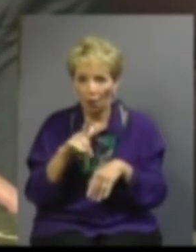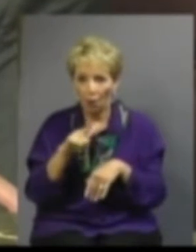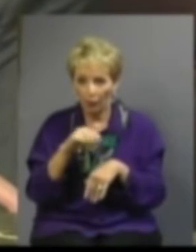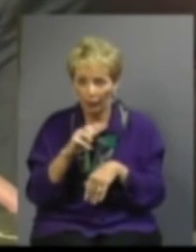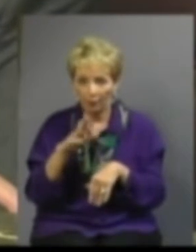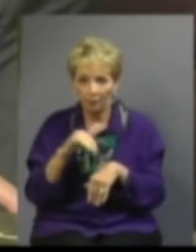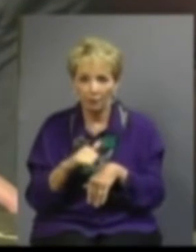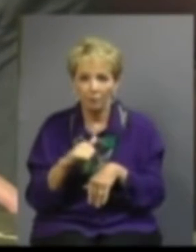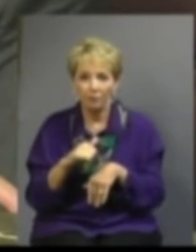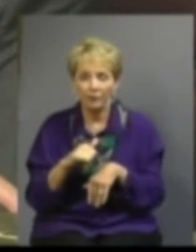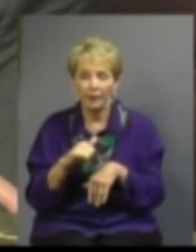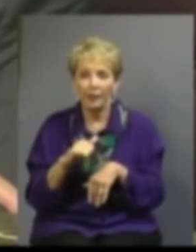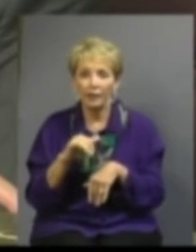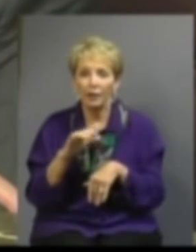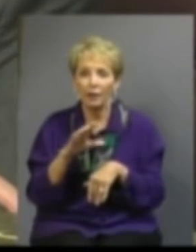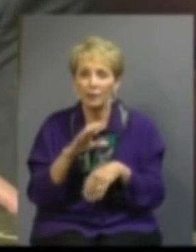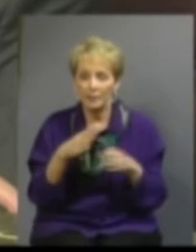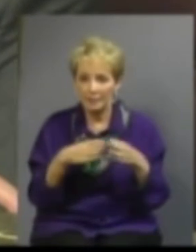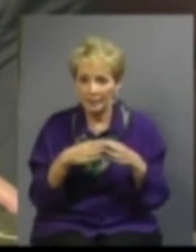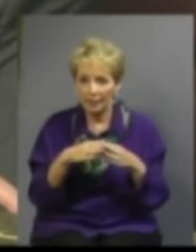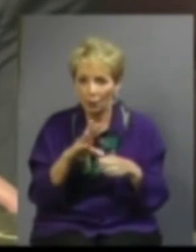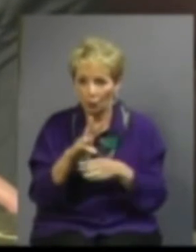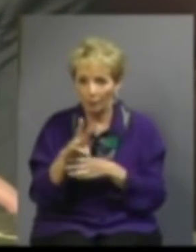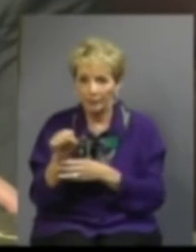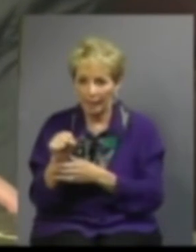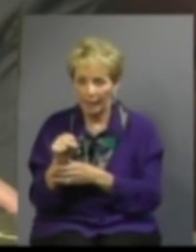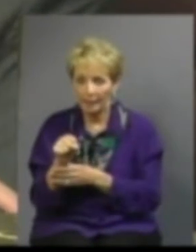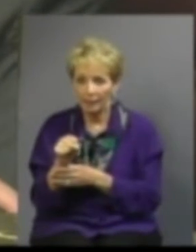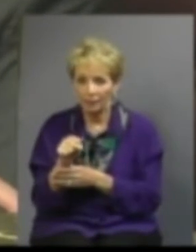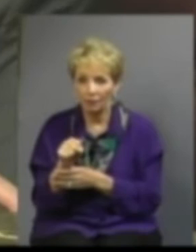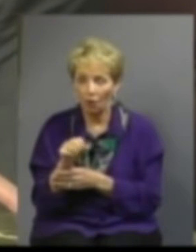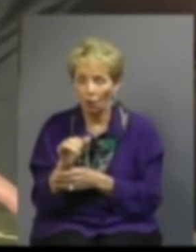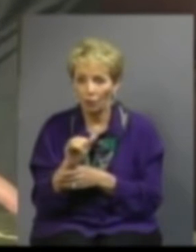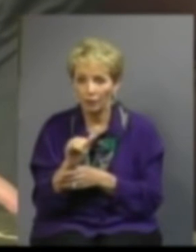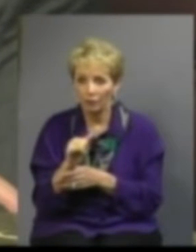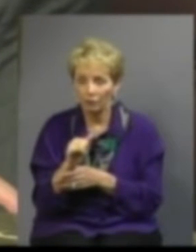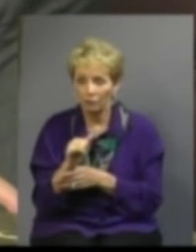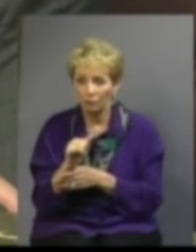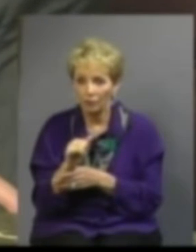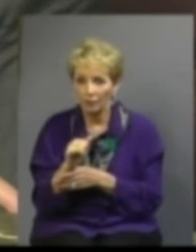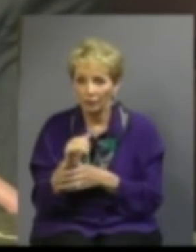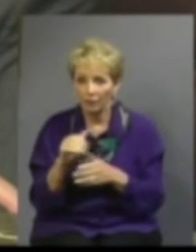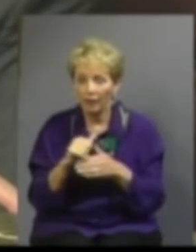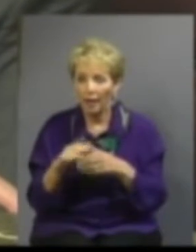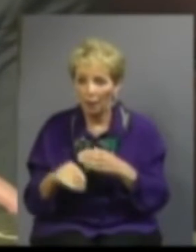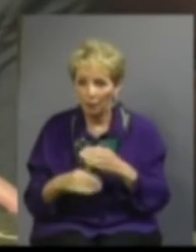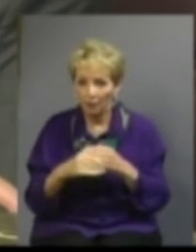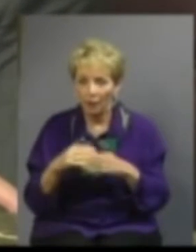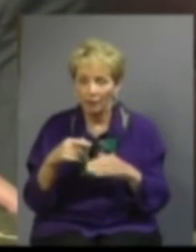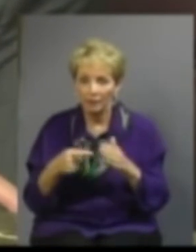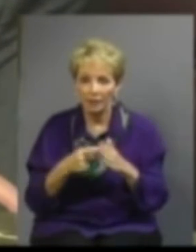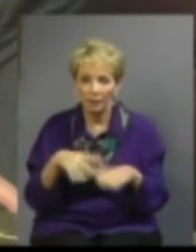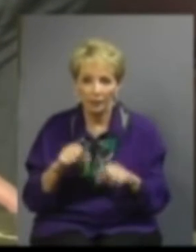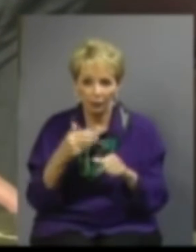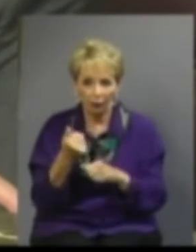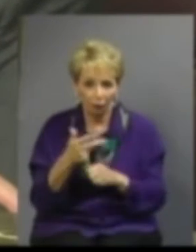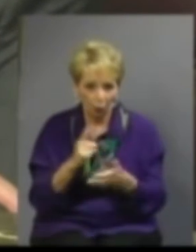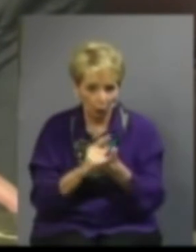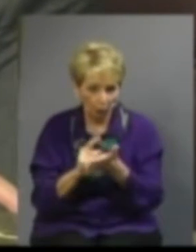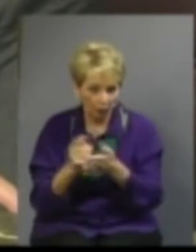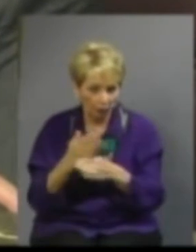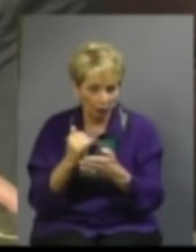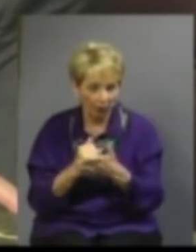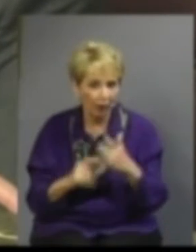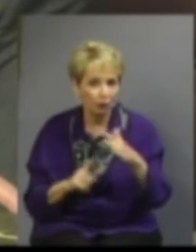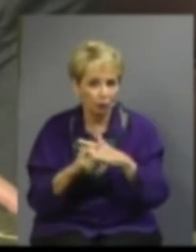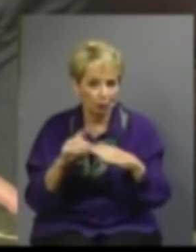by link from the city website. And also note that if amendments are made, it sometimes takes a few weeks before those show